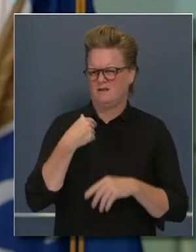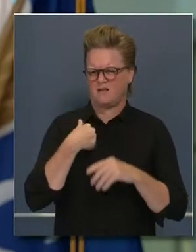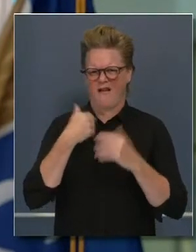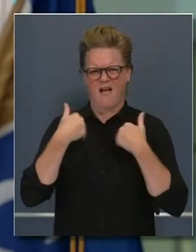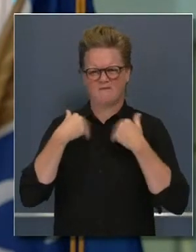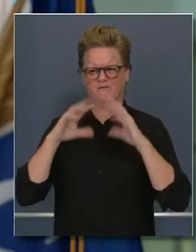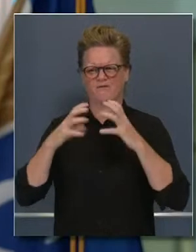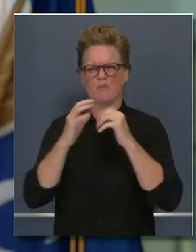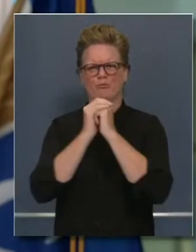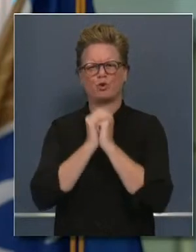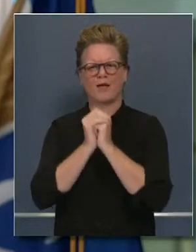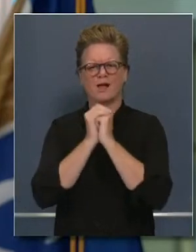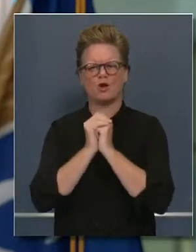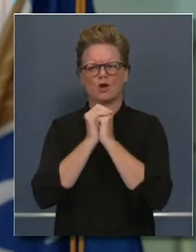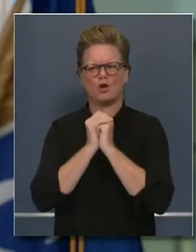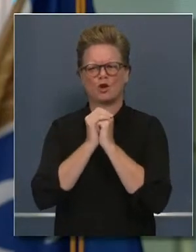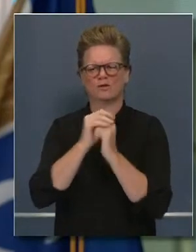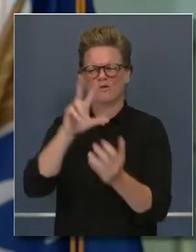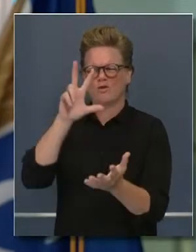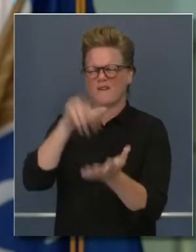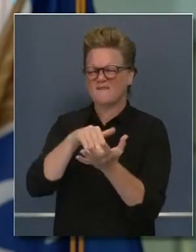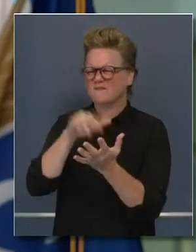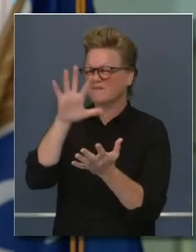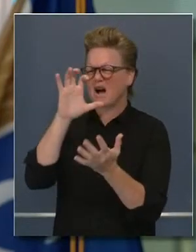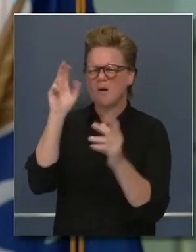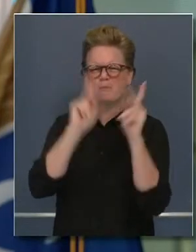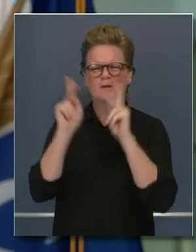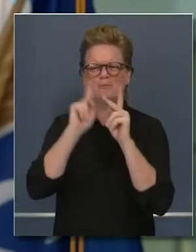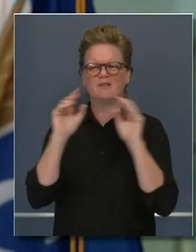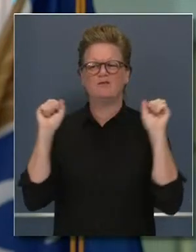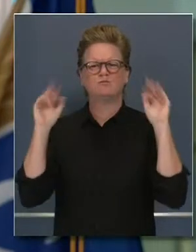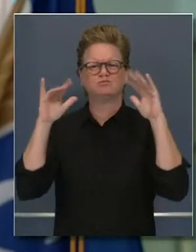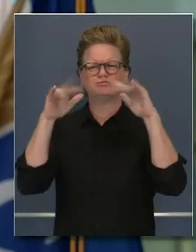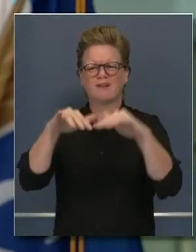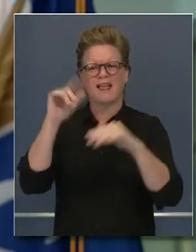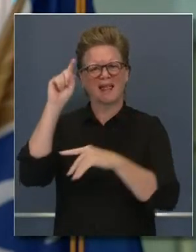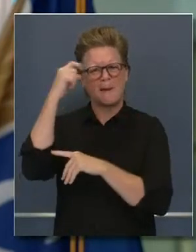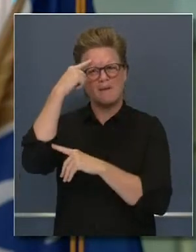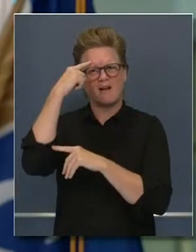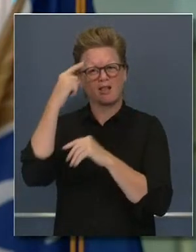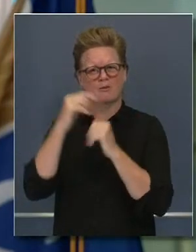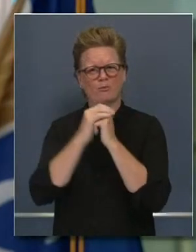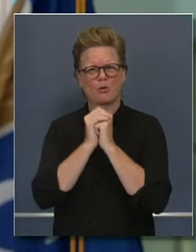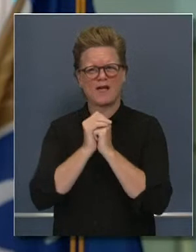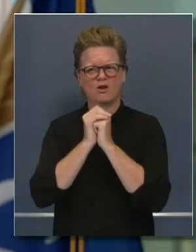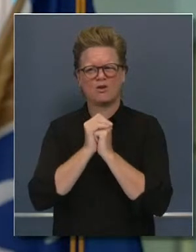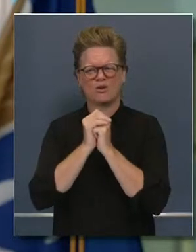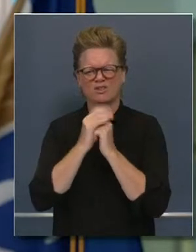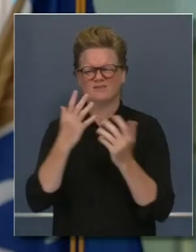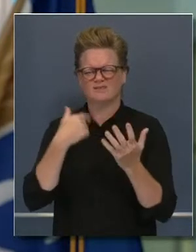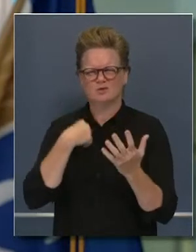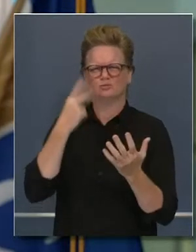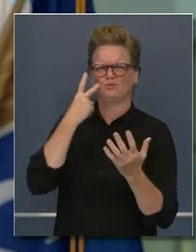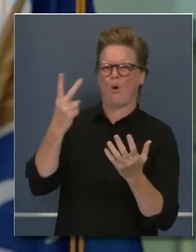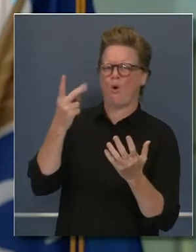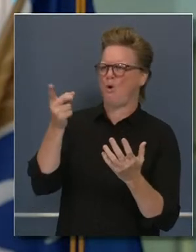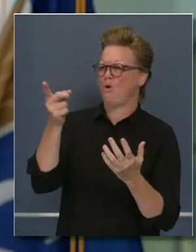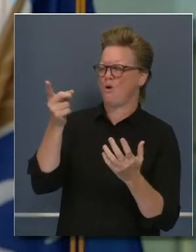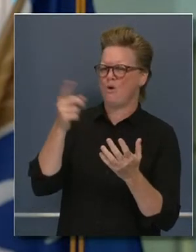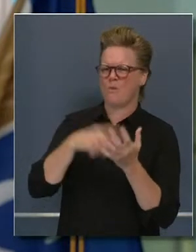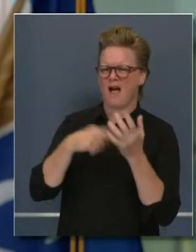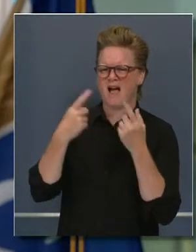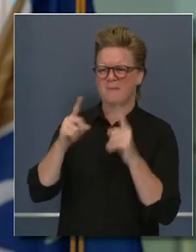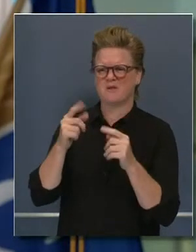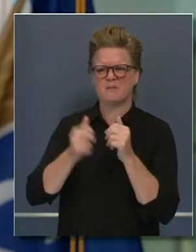about 3,500 people on the lawn. The video and photos of it clearly show that most people